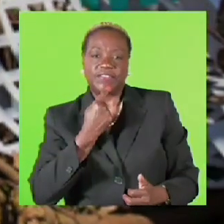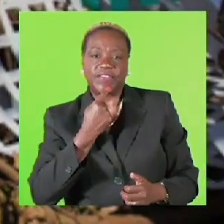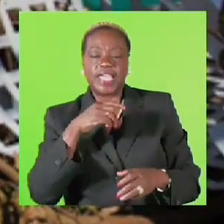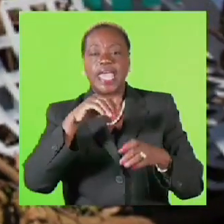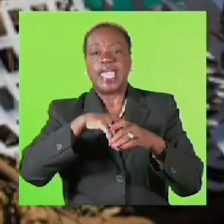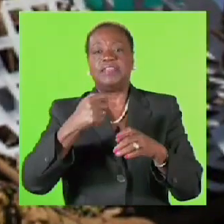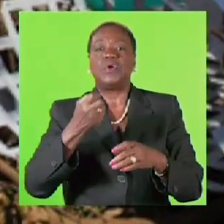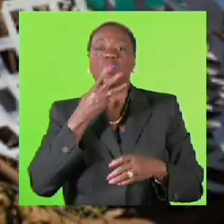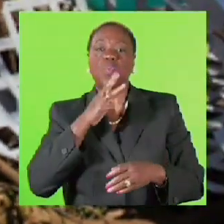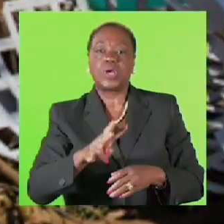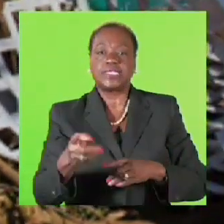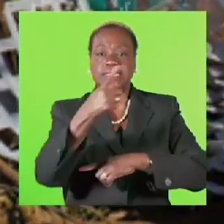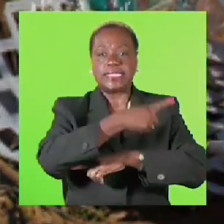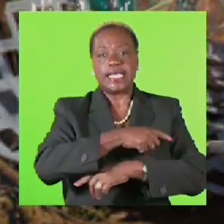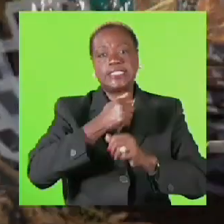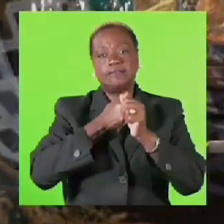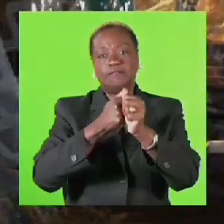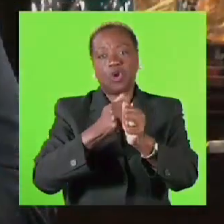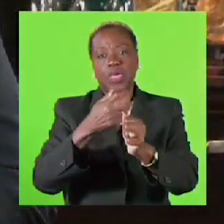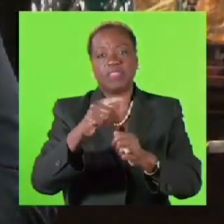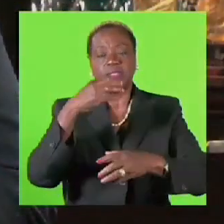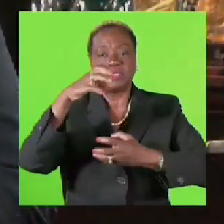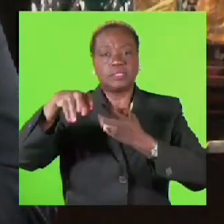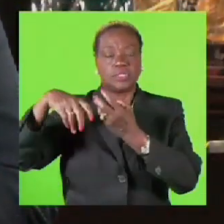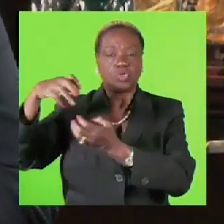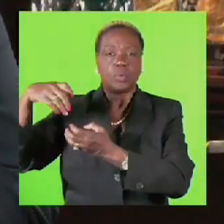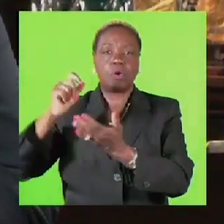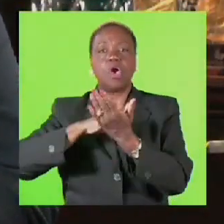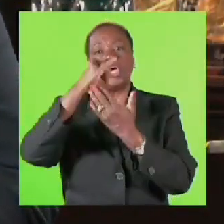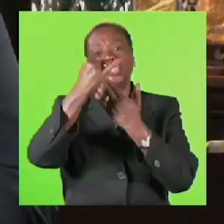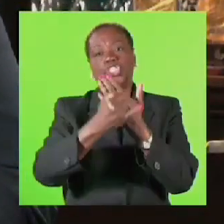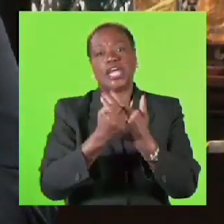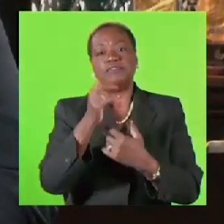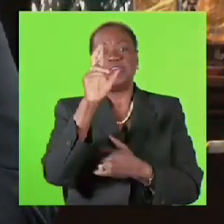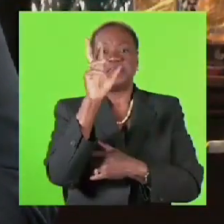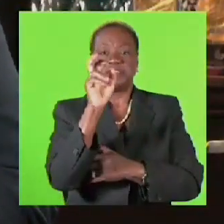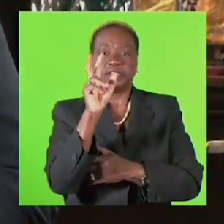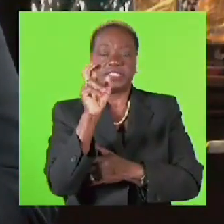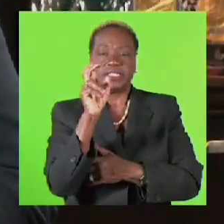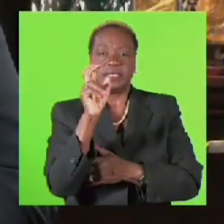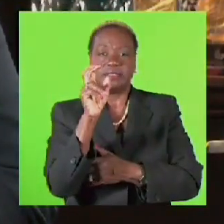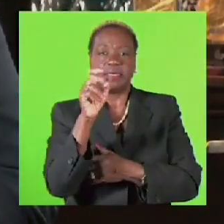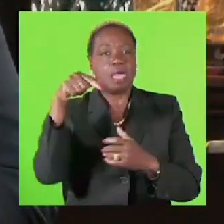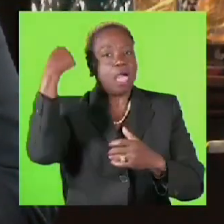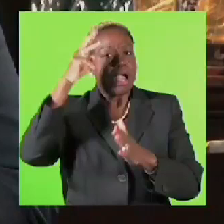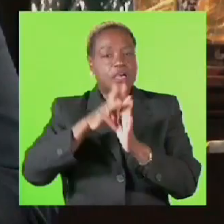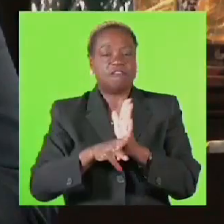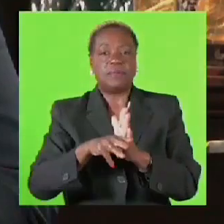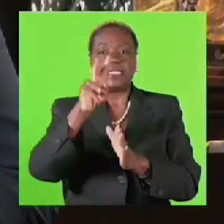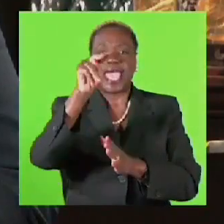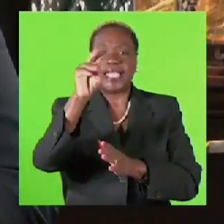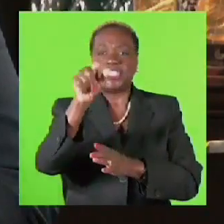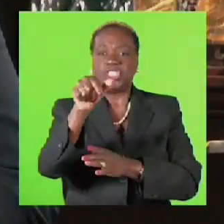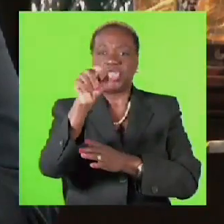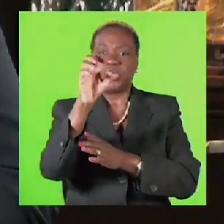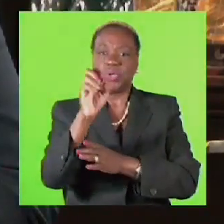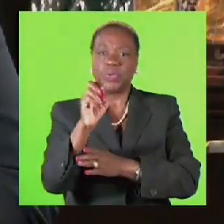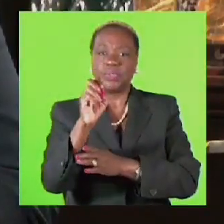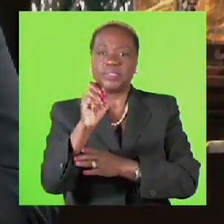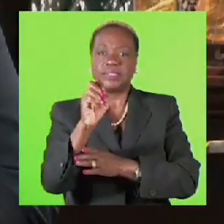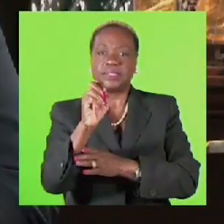the worst days following the storm. On January 13th, governments,